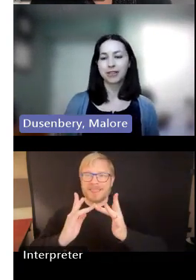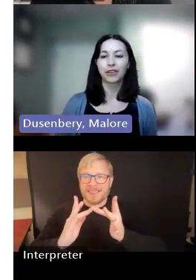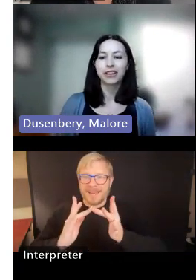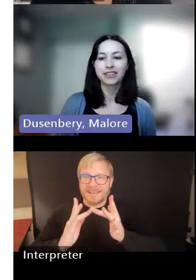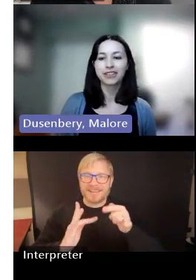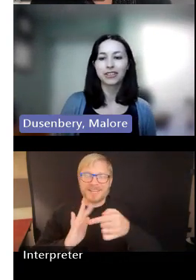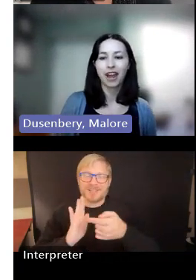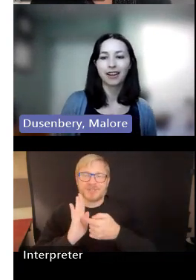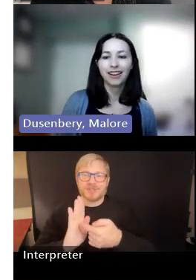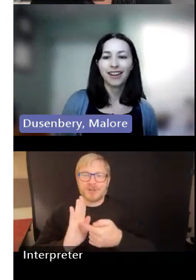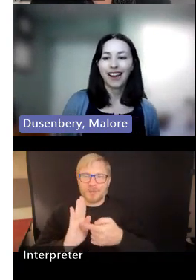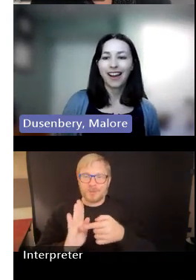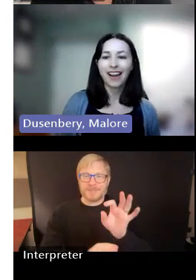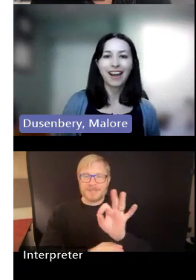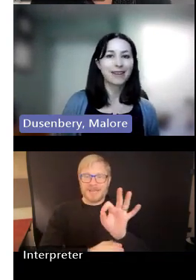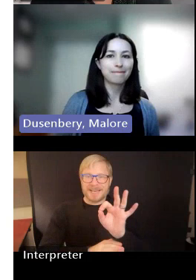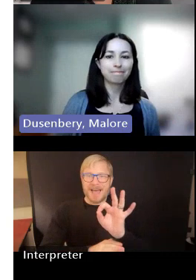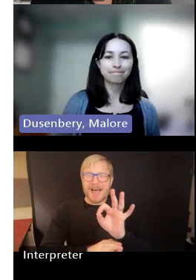principles specifically in the chat.